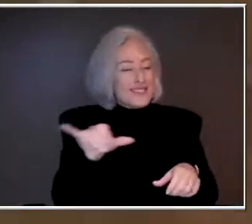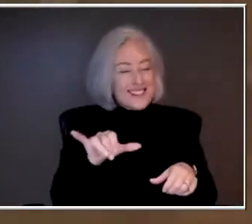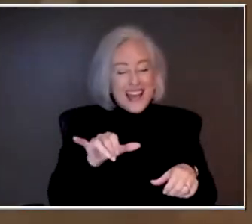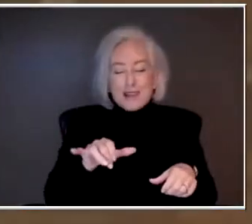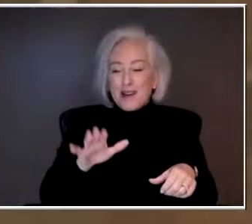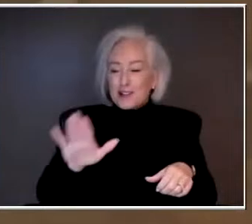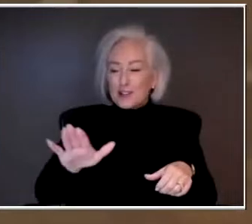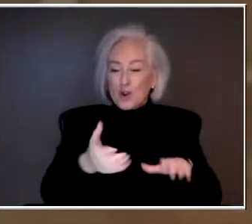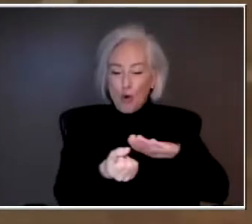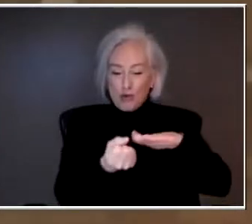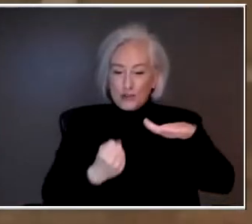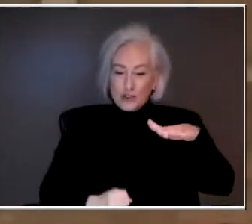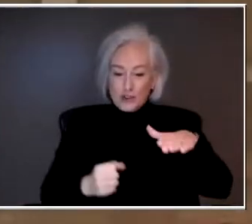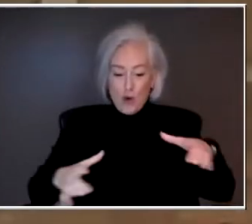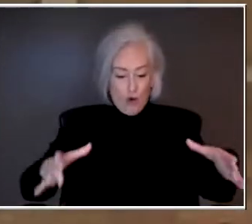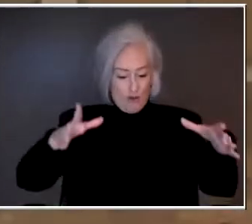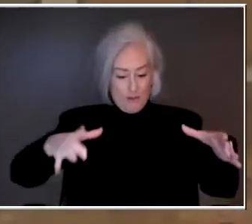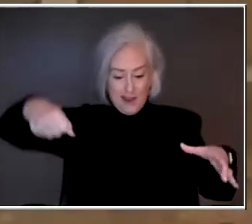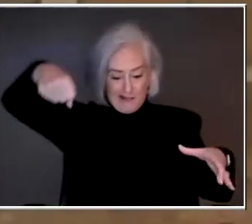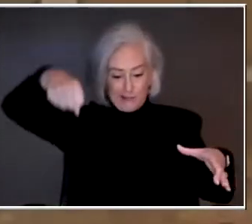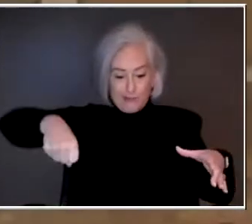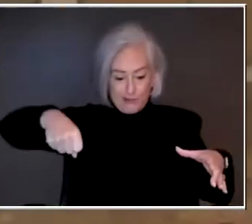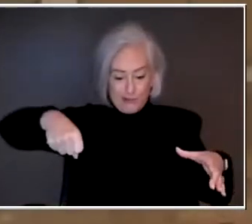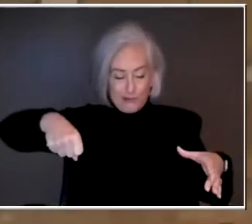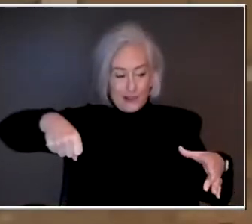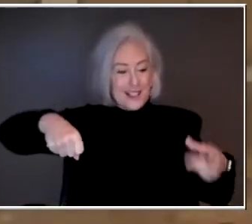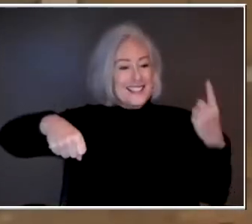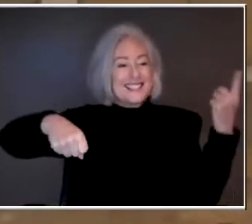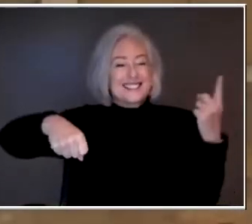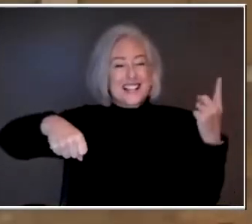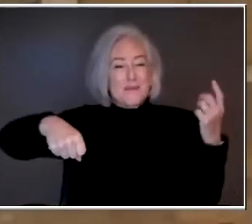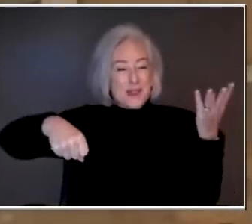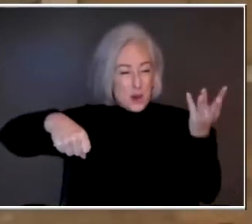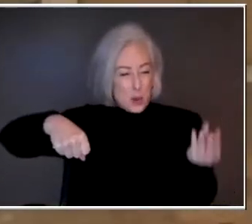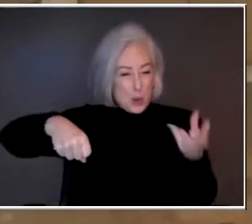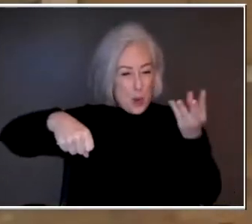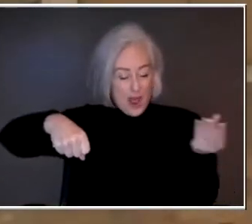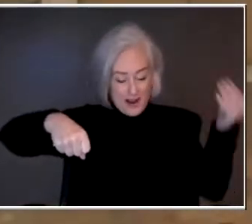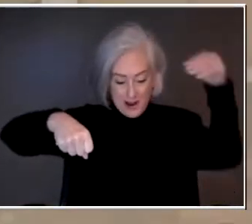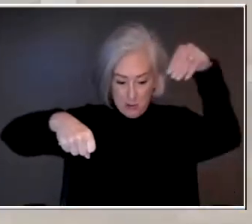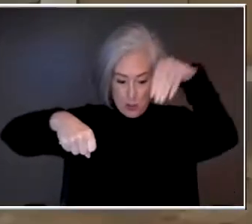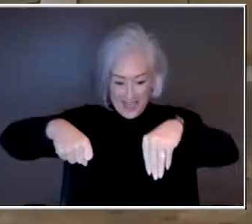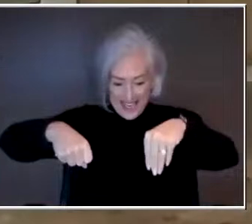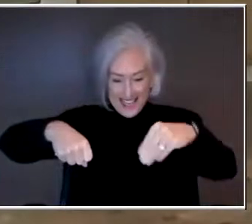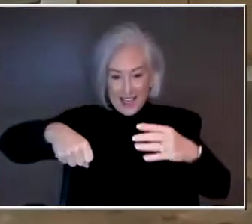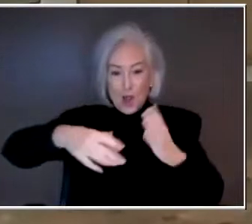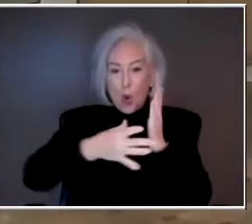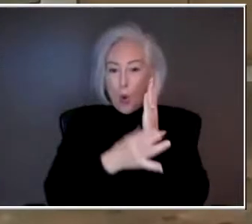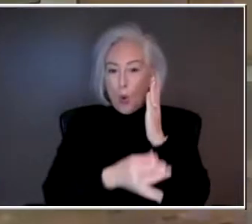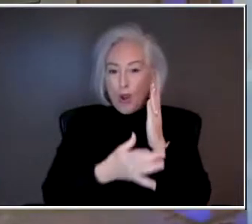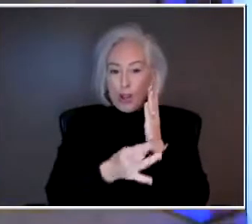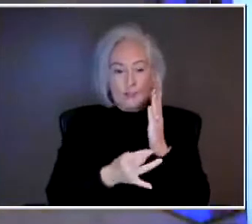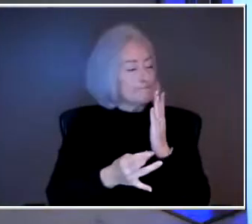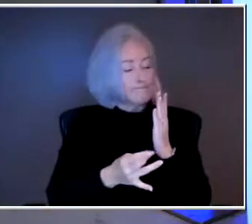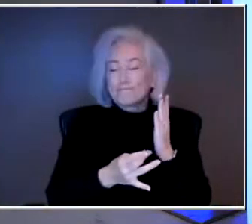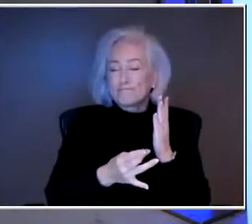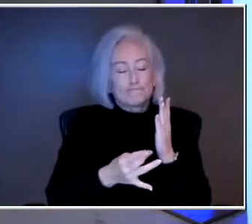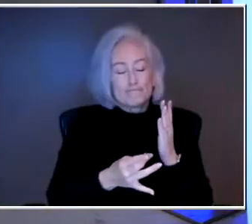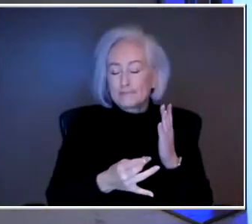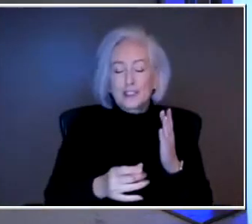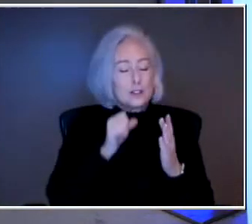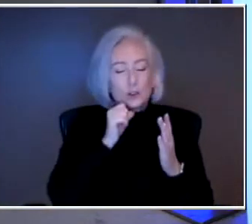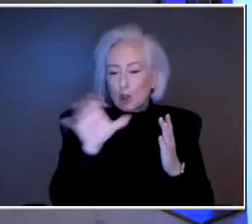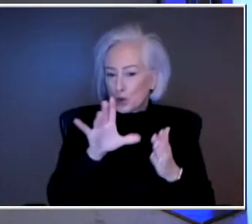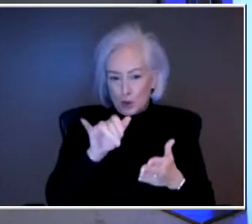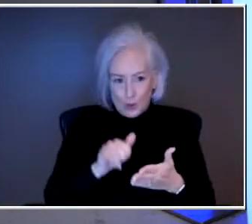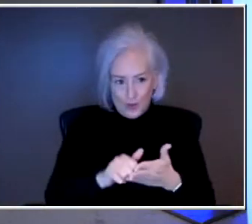And if you're watching that, that is a frozen turkey going in. That is what will happen. So do not take any chances. Yes. Catherine, if someone is not listening, if